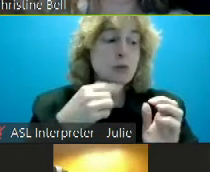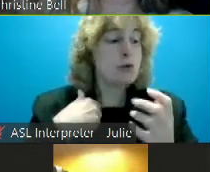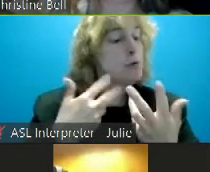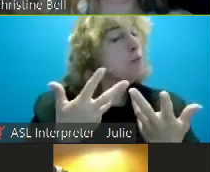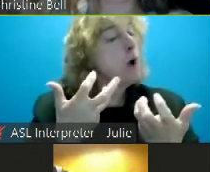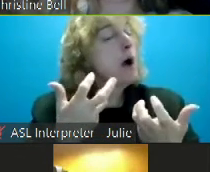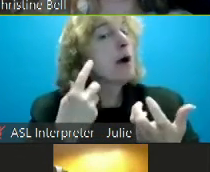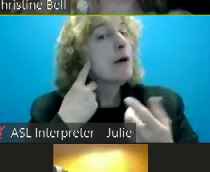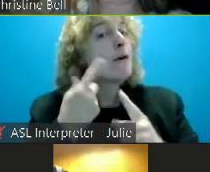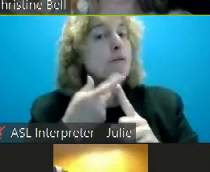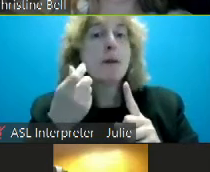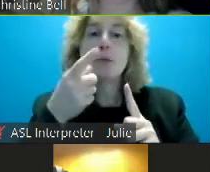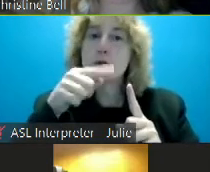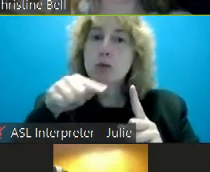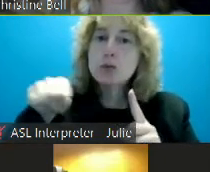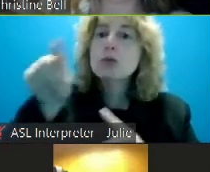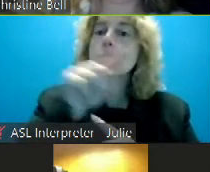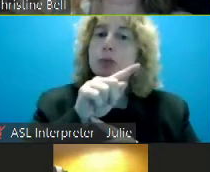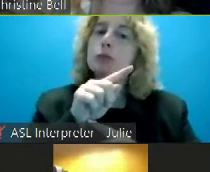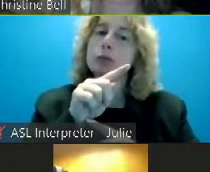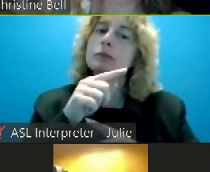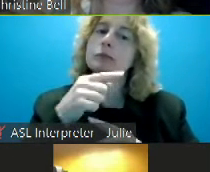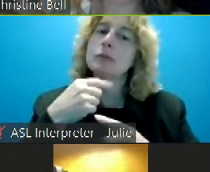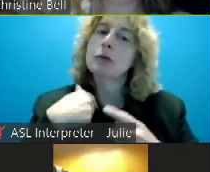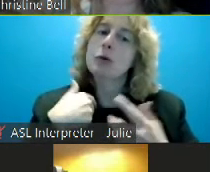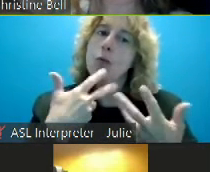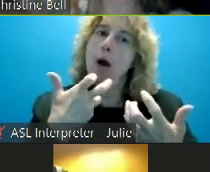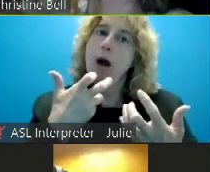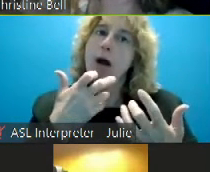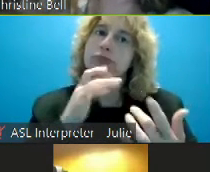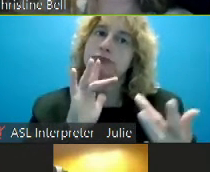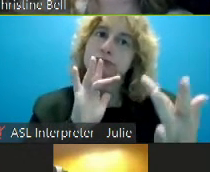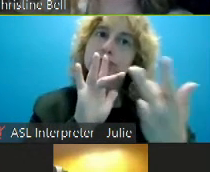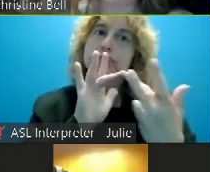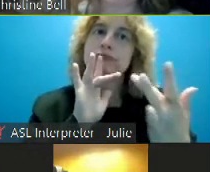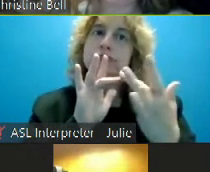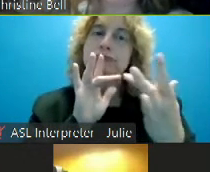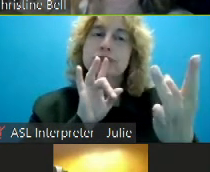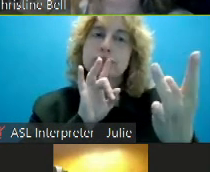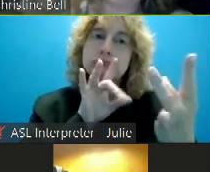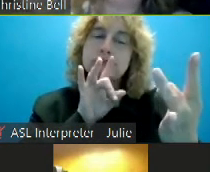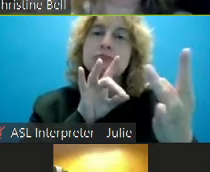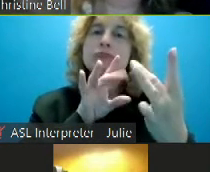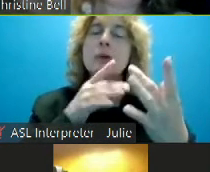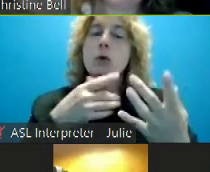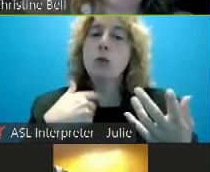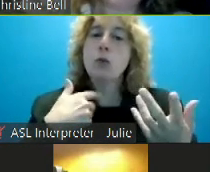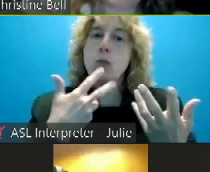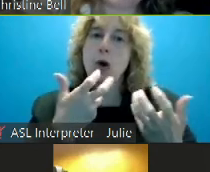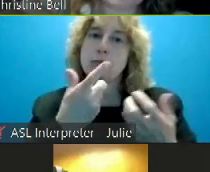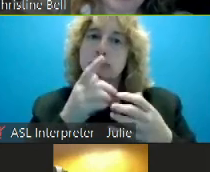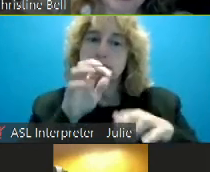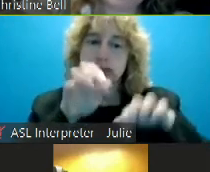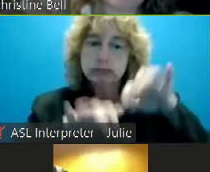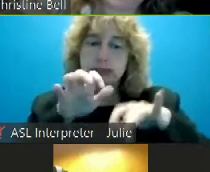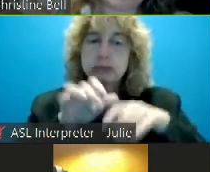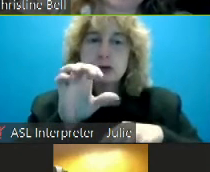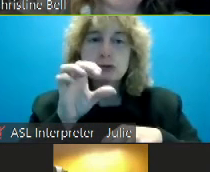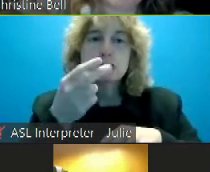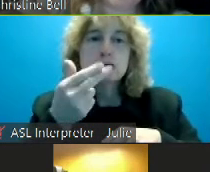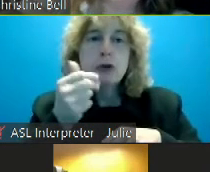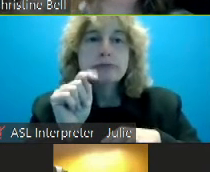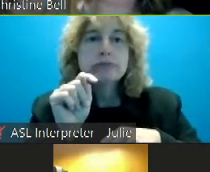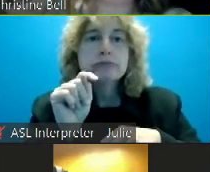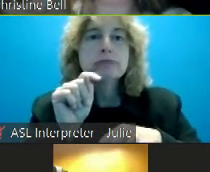conversation so you can chat your comments or questions in Facebook. You can also text